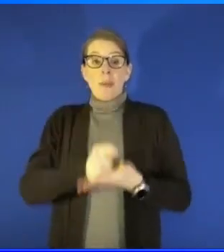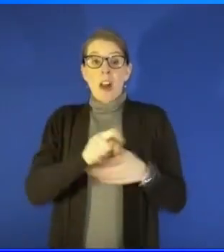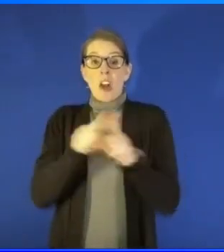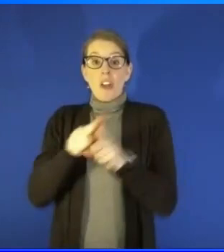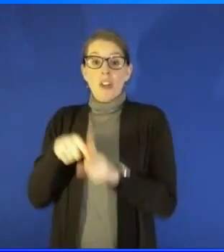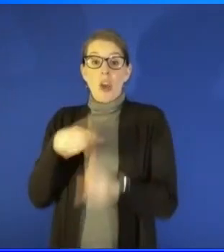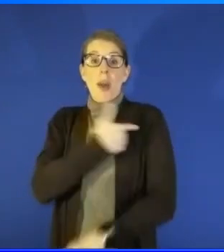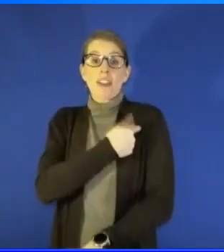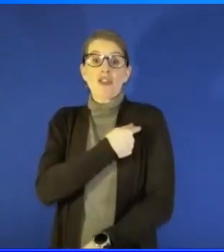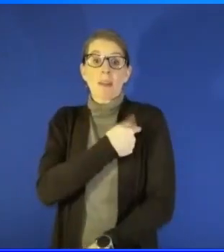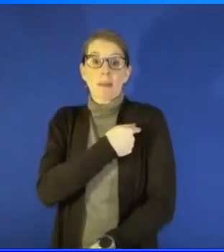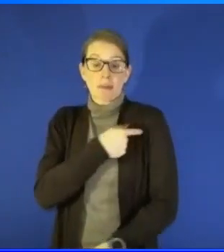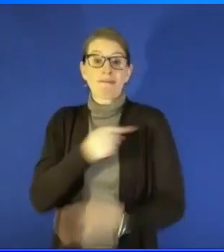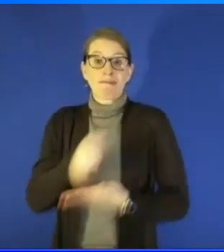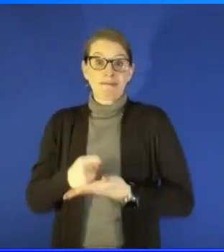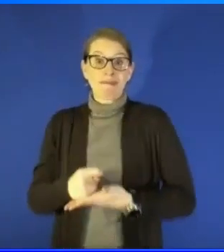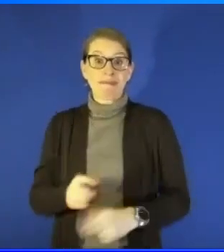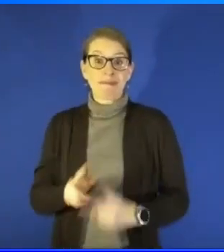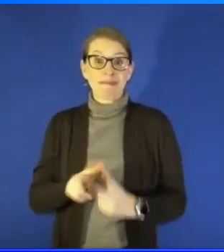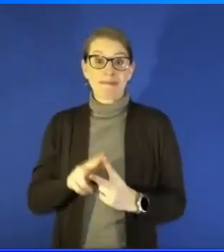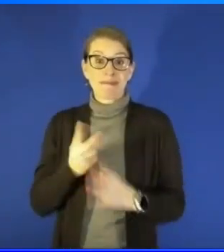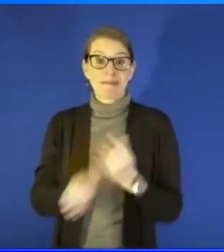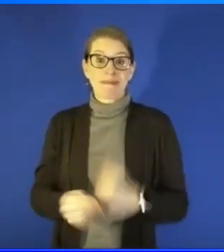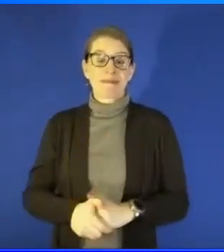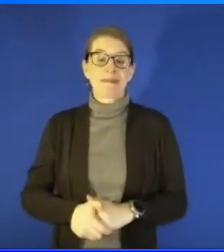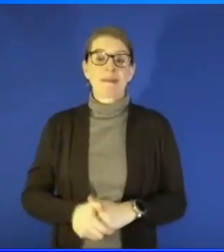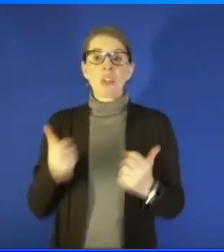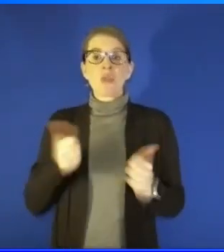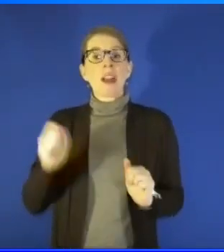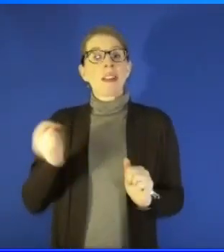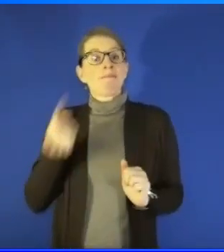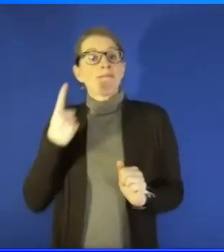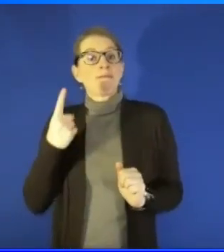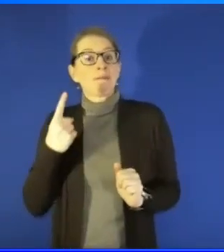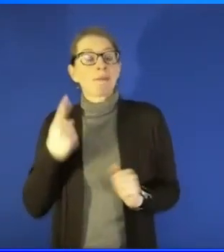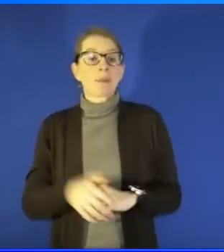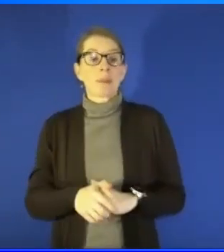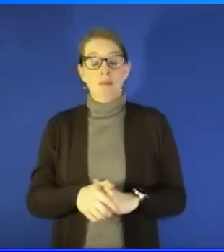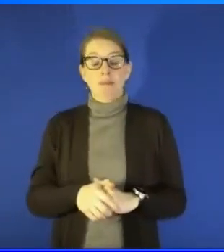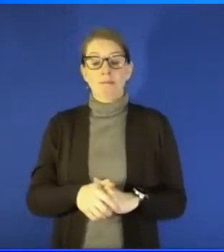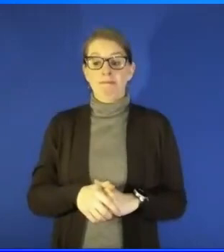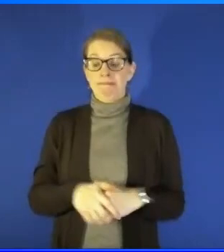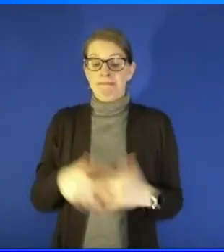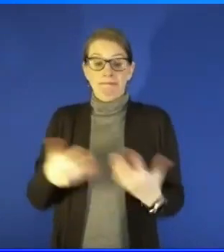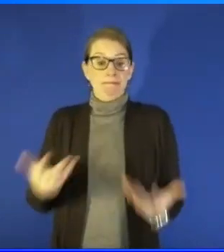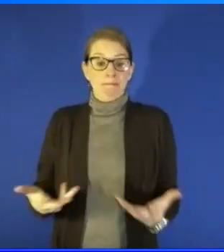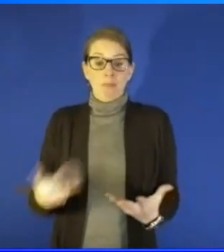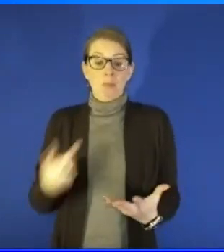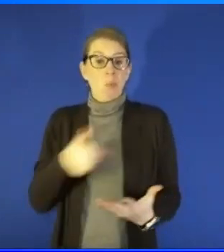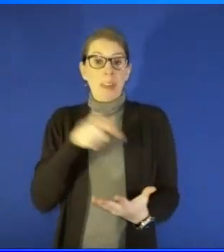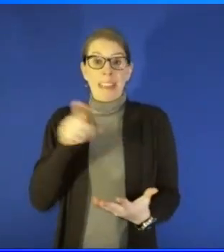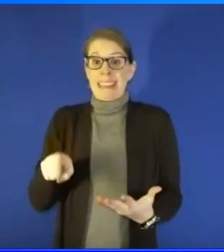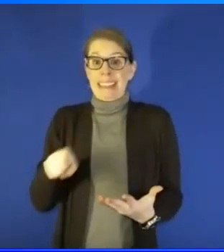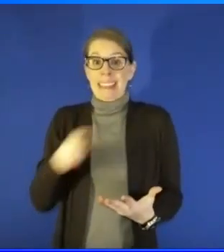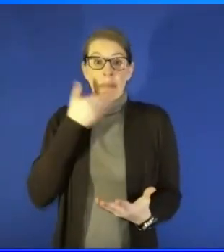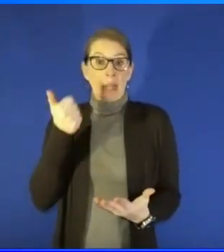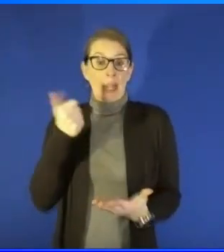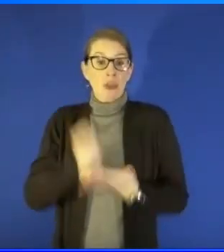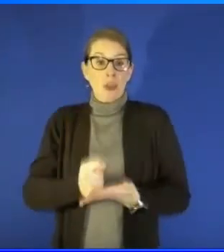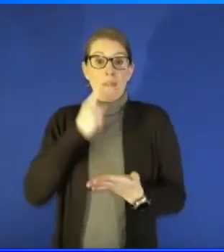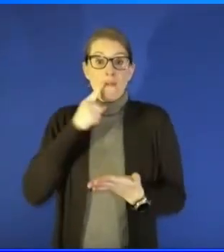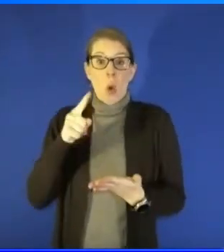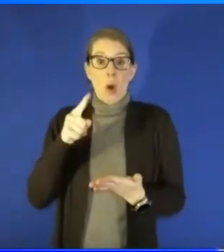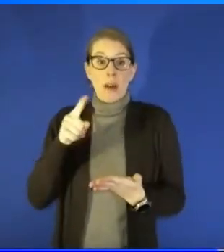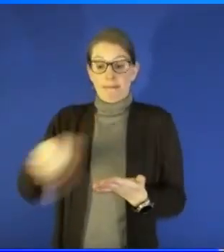treatments. And so we're trying to understand, at the end of the day, we need better treatments for this as an